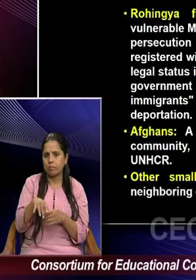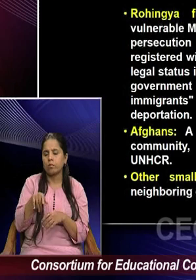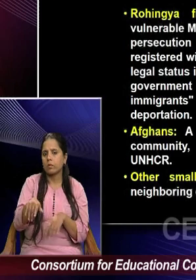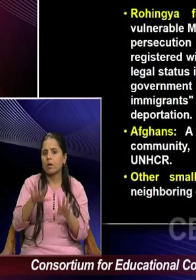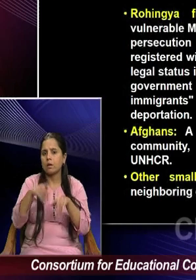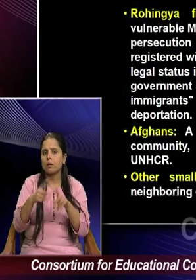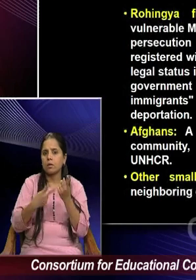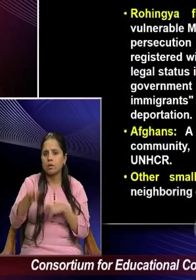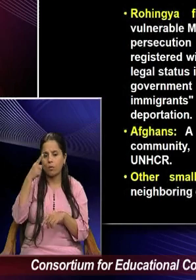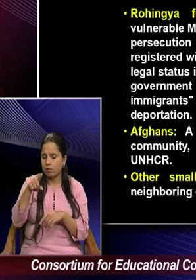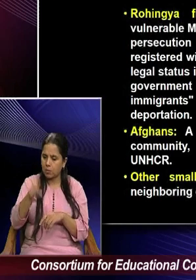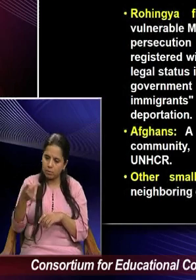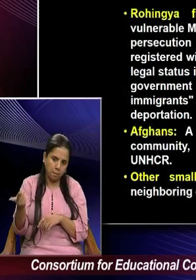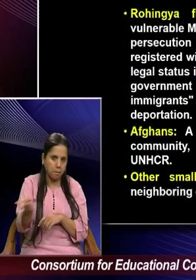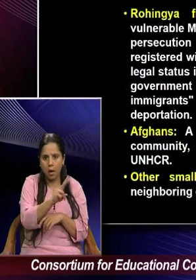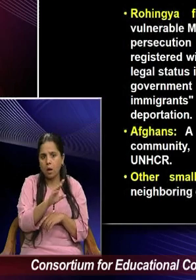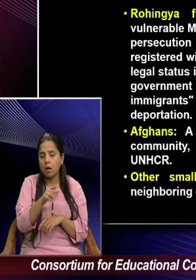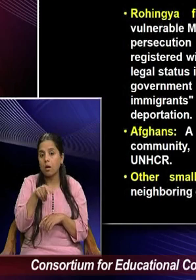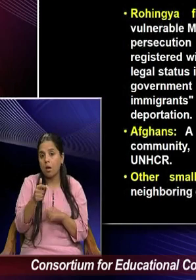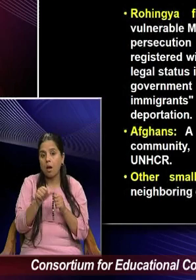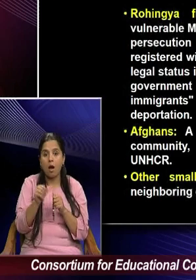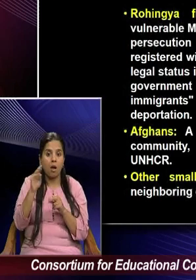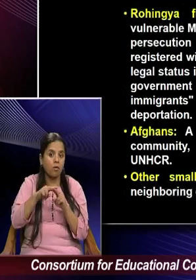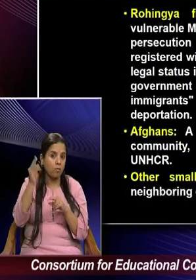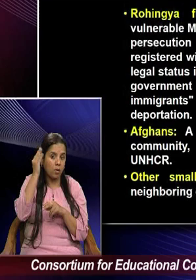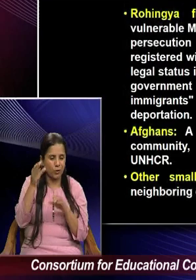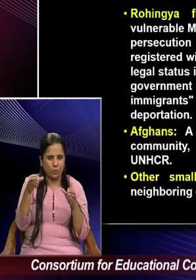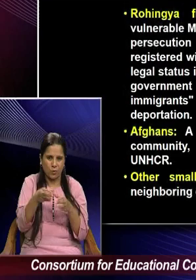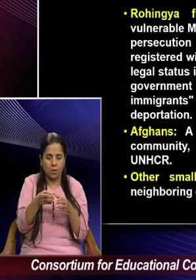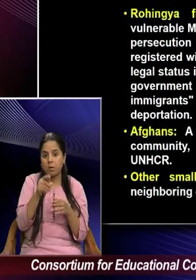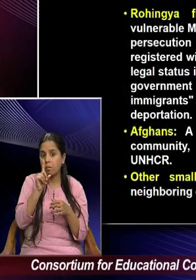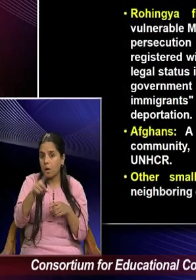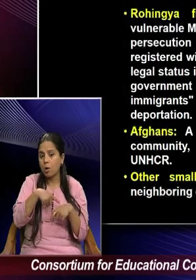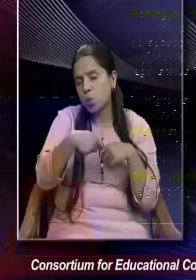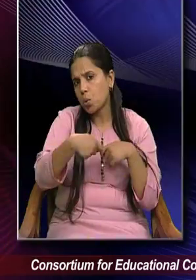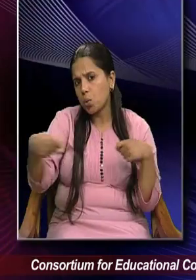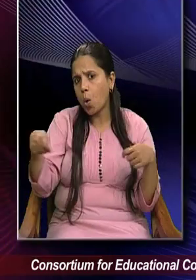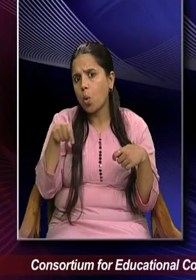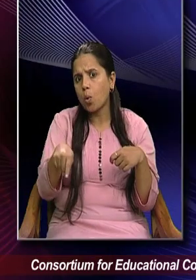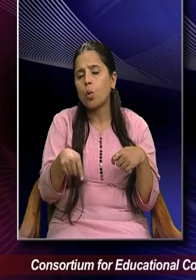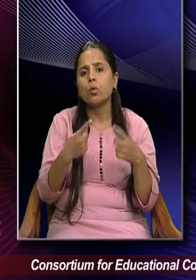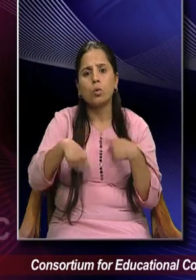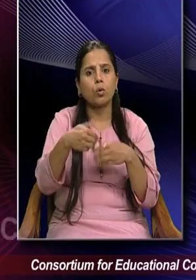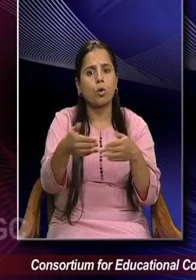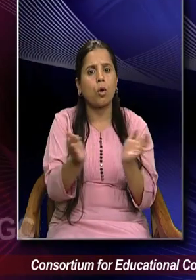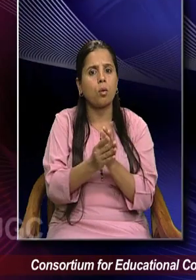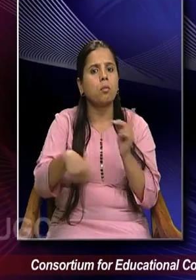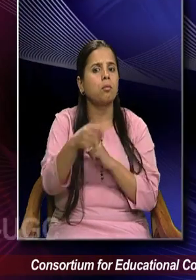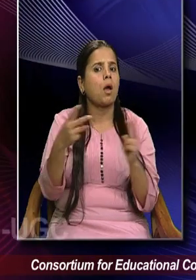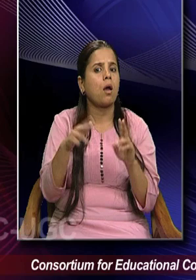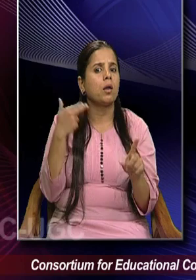for deportation. Afghans, a smaller but long standing community, often registered with